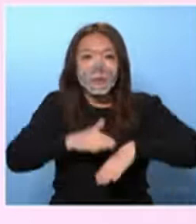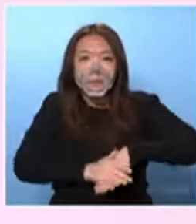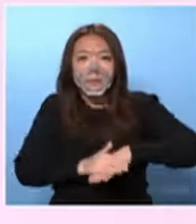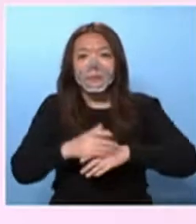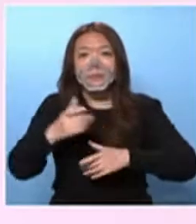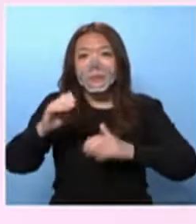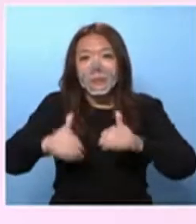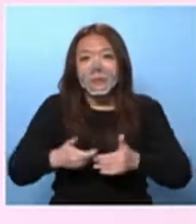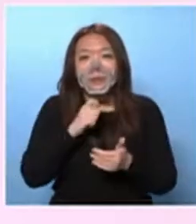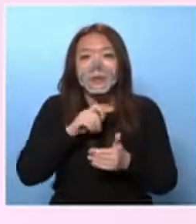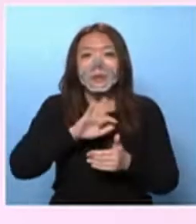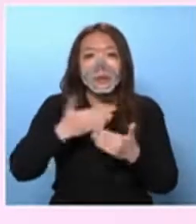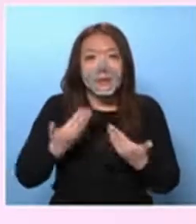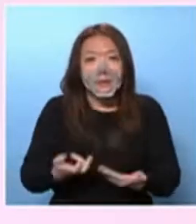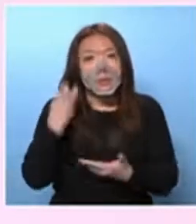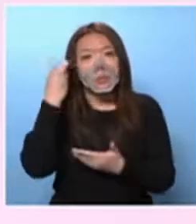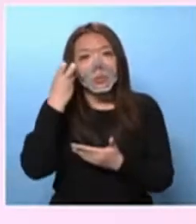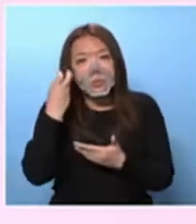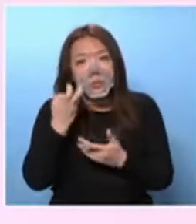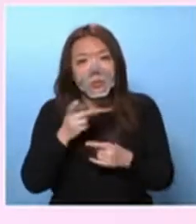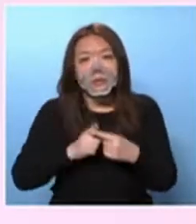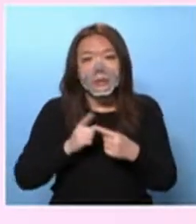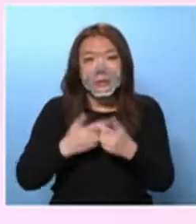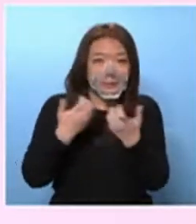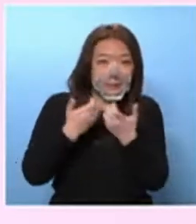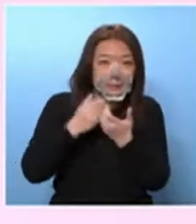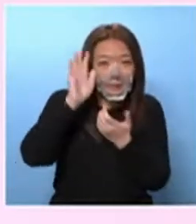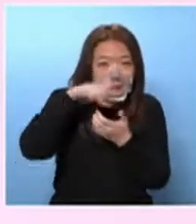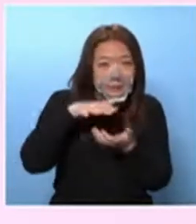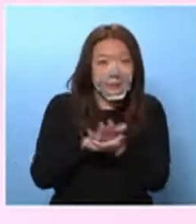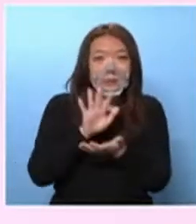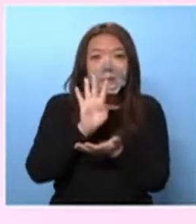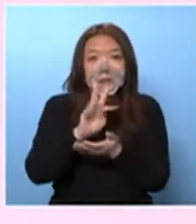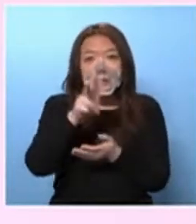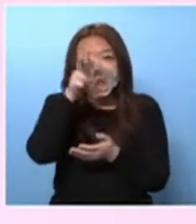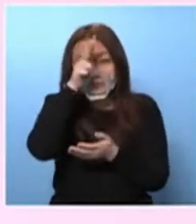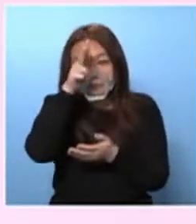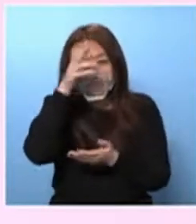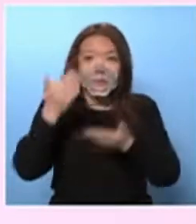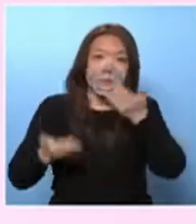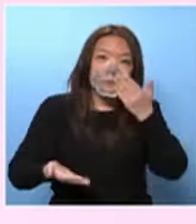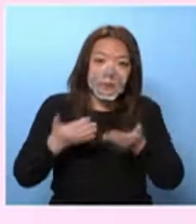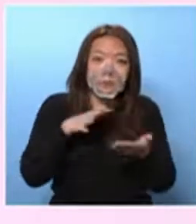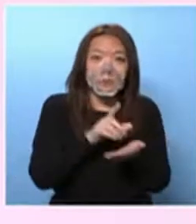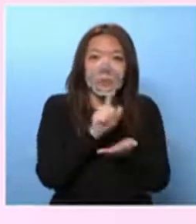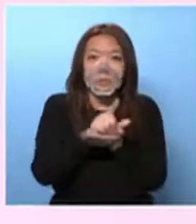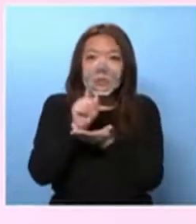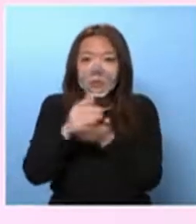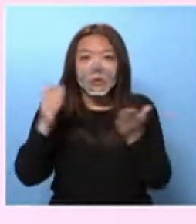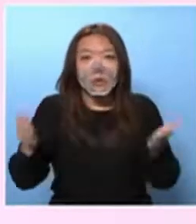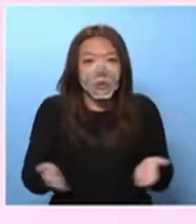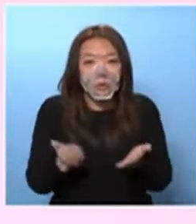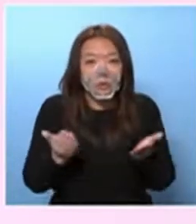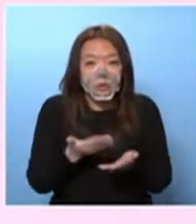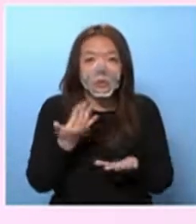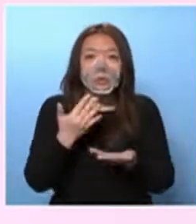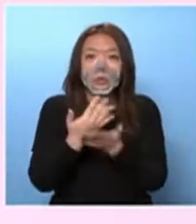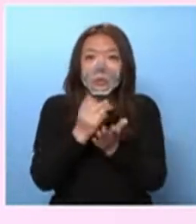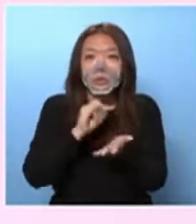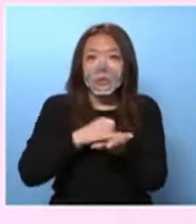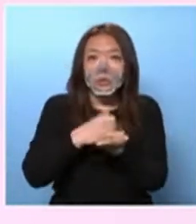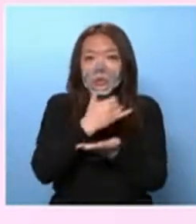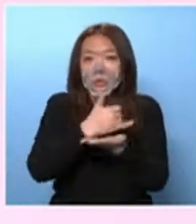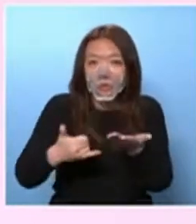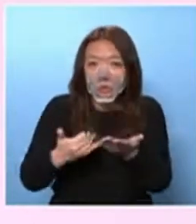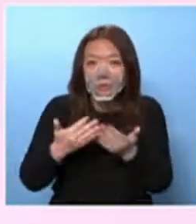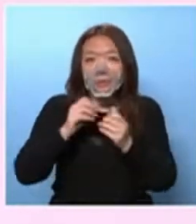above forecast has not taken into account any tax rebate or relief measure that the government may implement over the